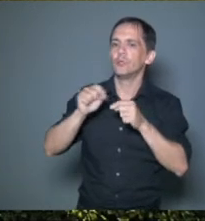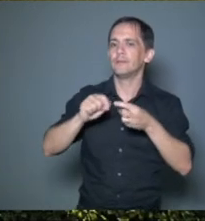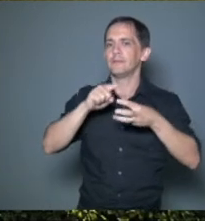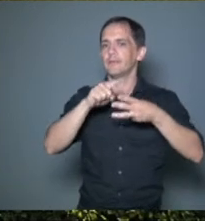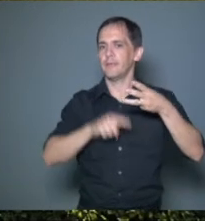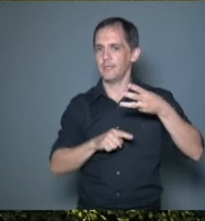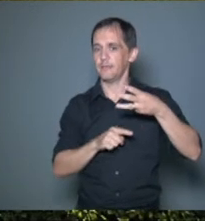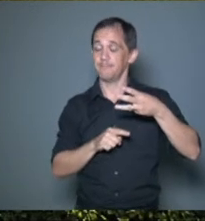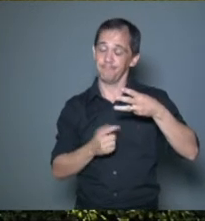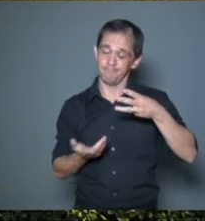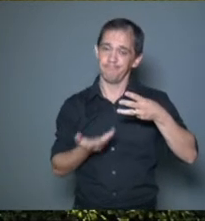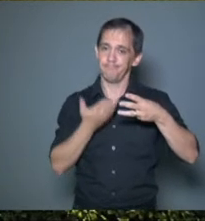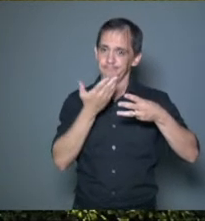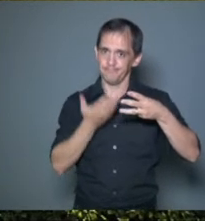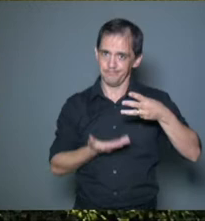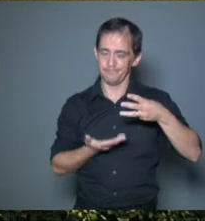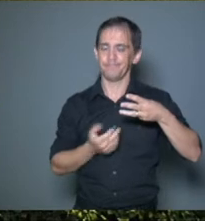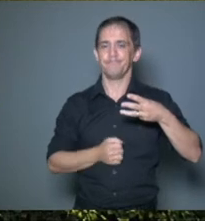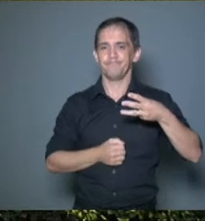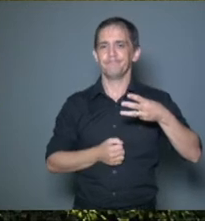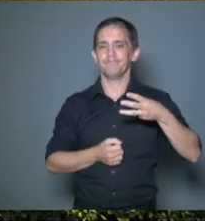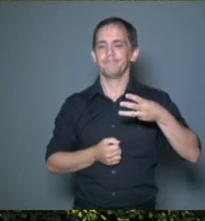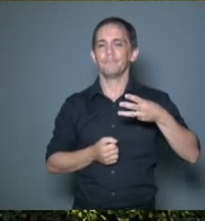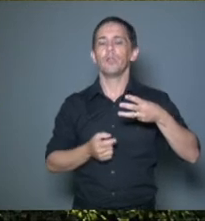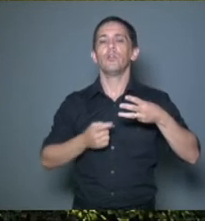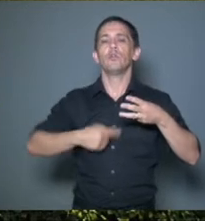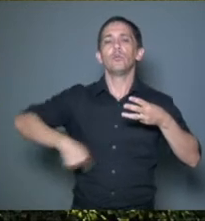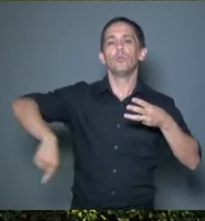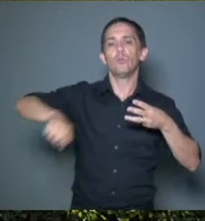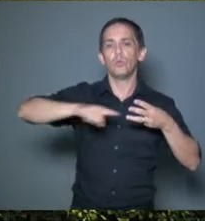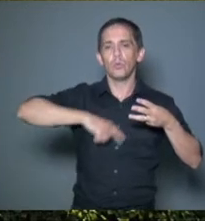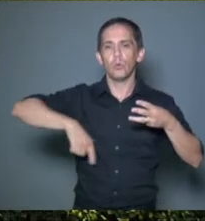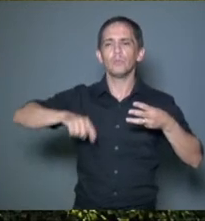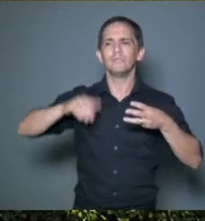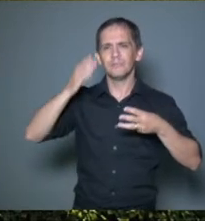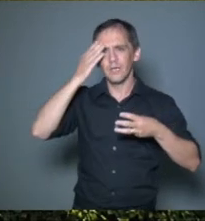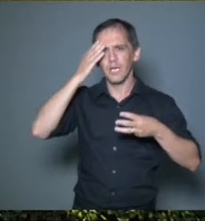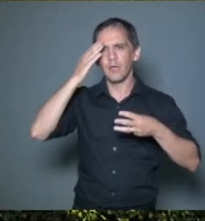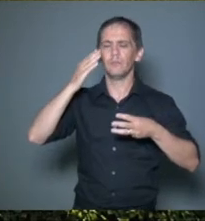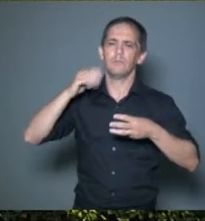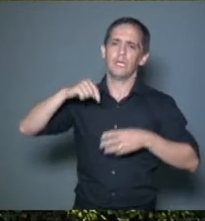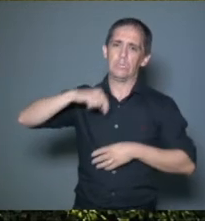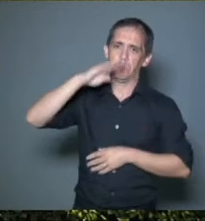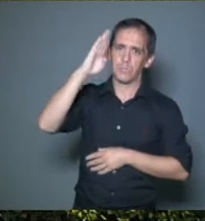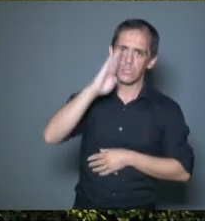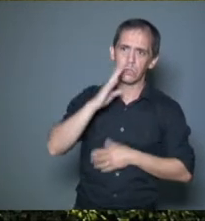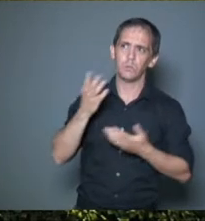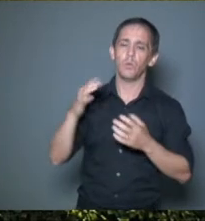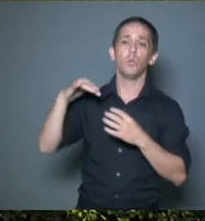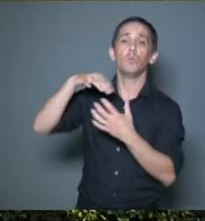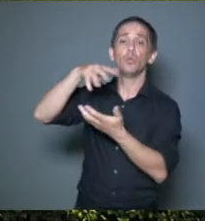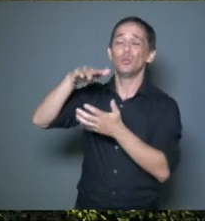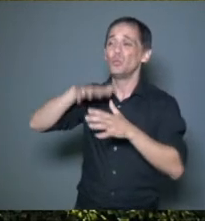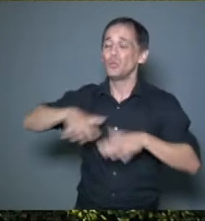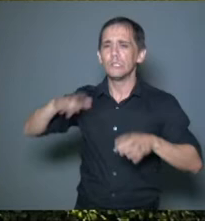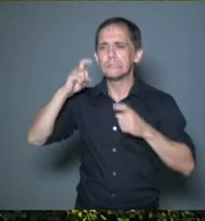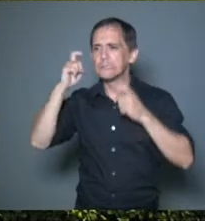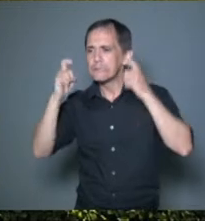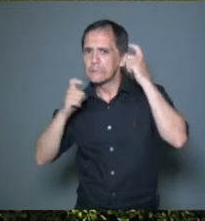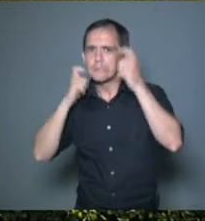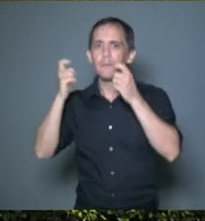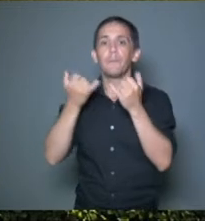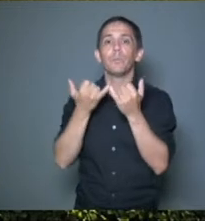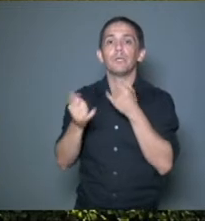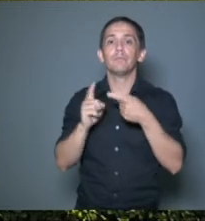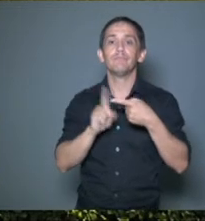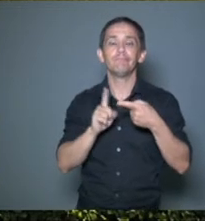three paths that would be like the big themes, the big concerns important for the world,